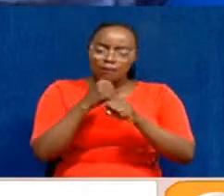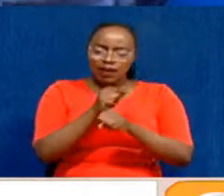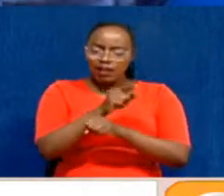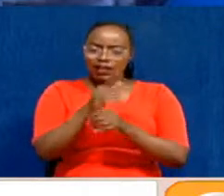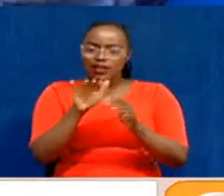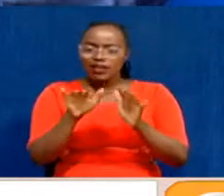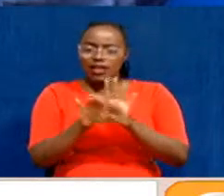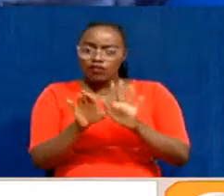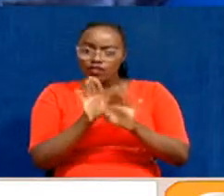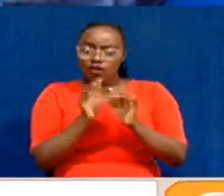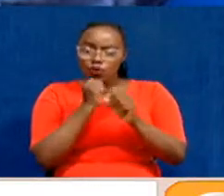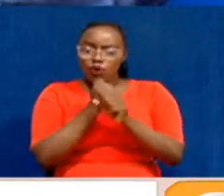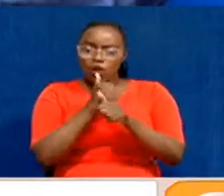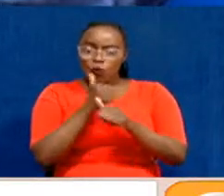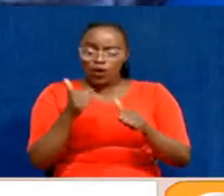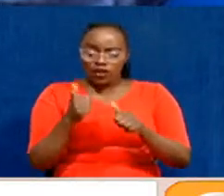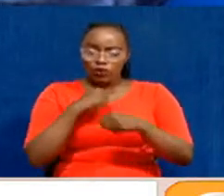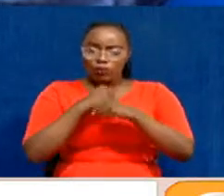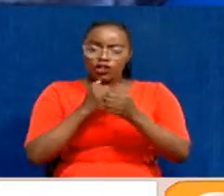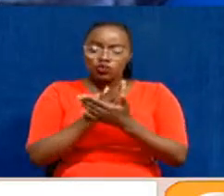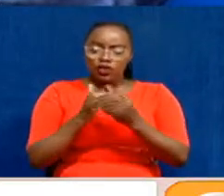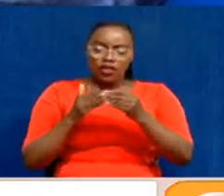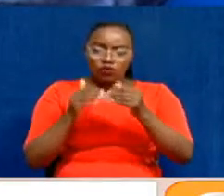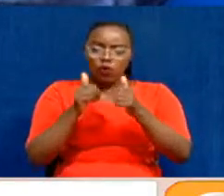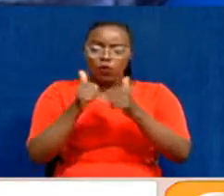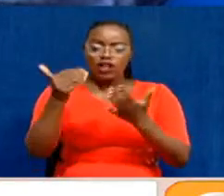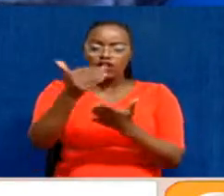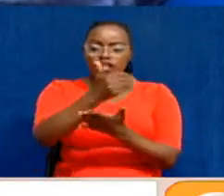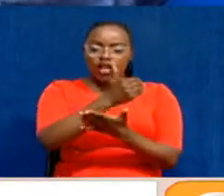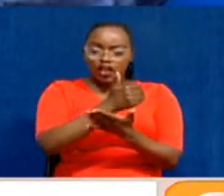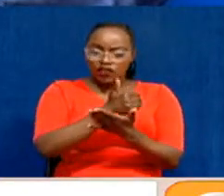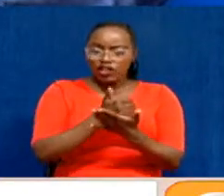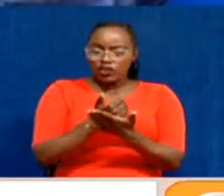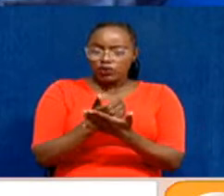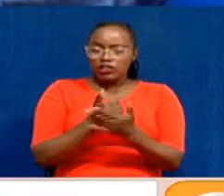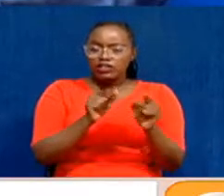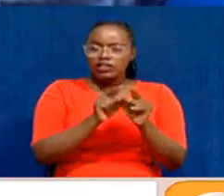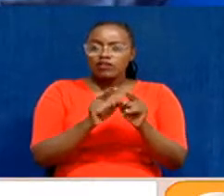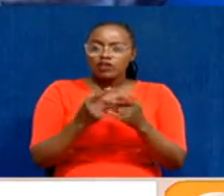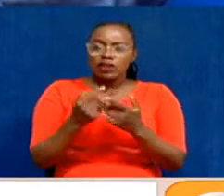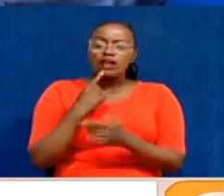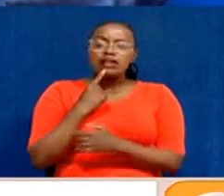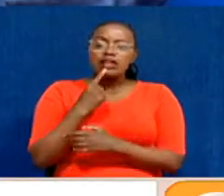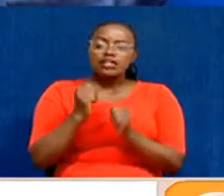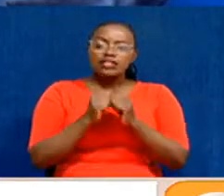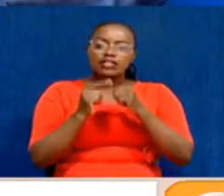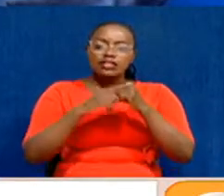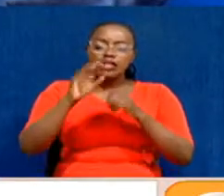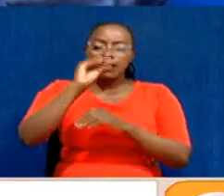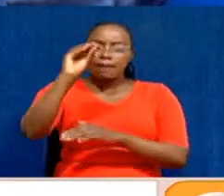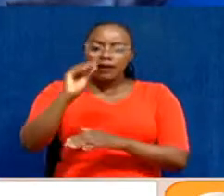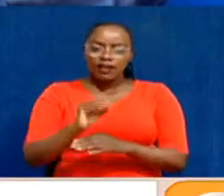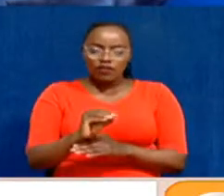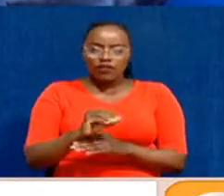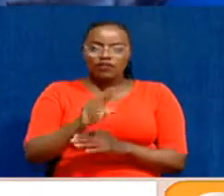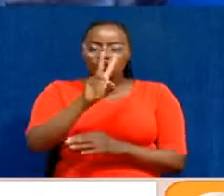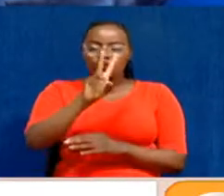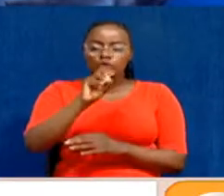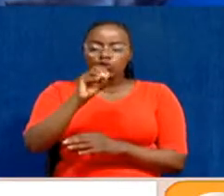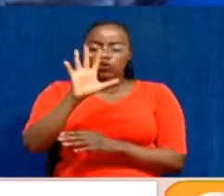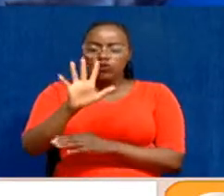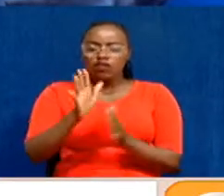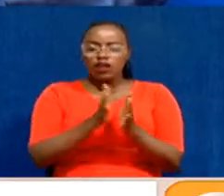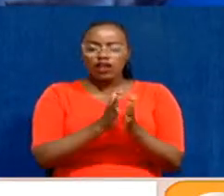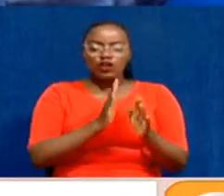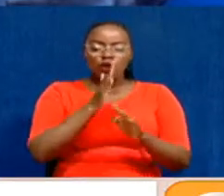them, ensuring they're running in the right way, including revenue collection. I think it jumped 116% in the year 2005,